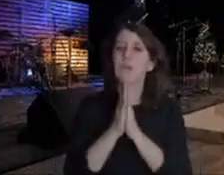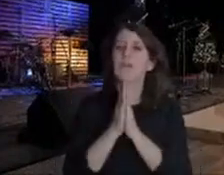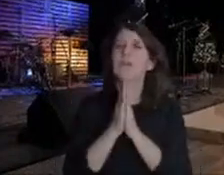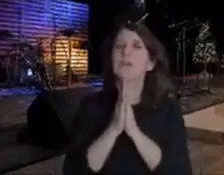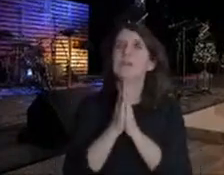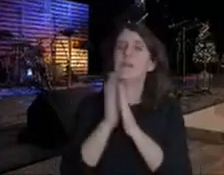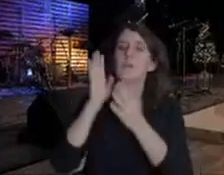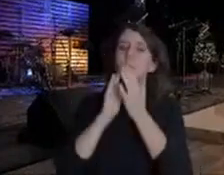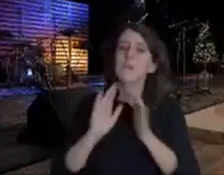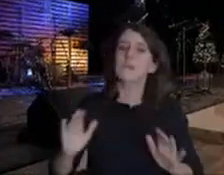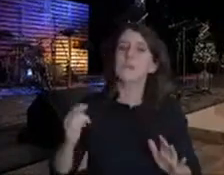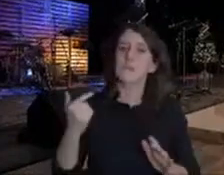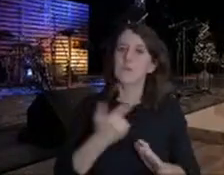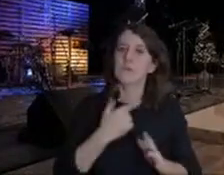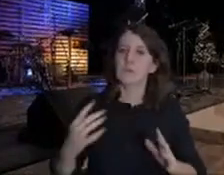lean into your peace.